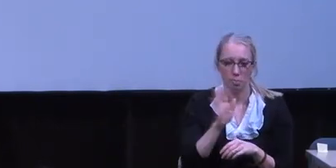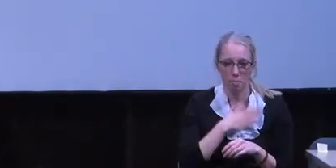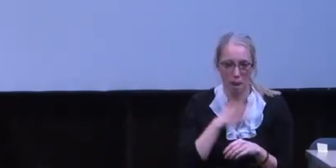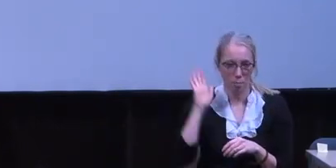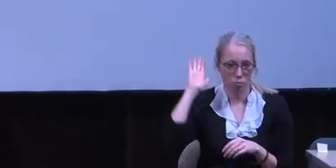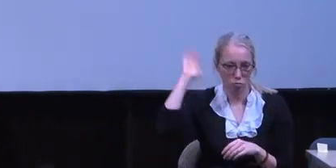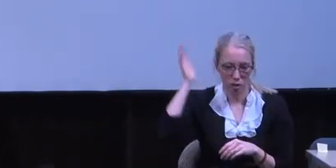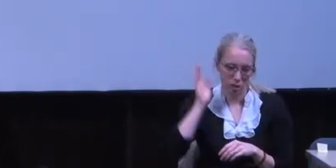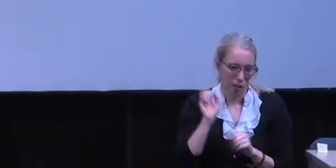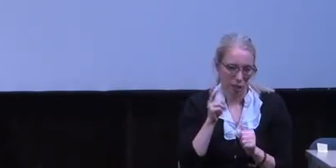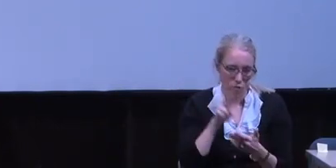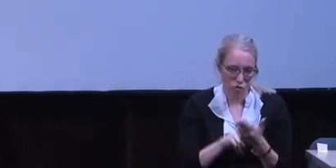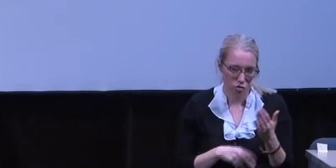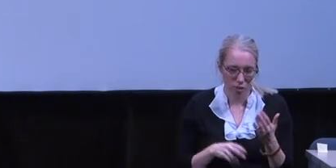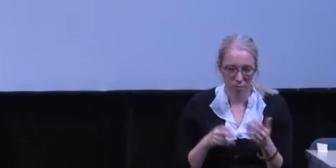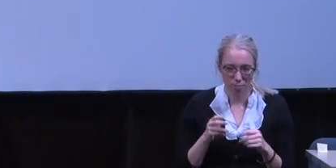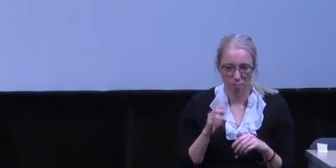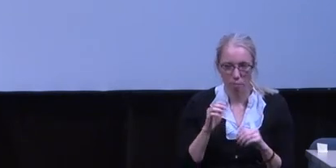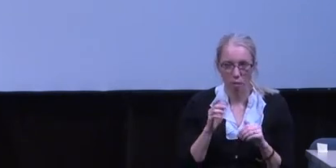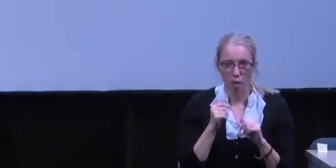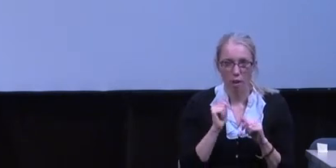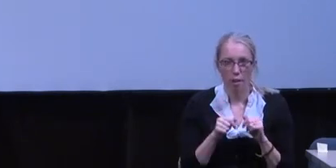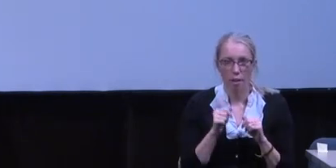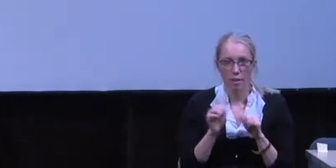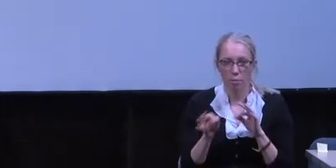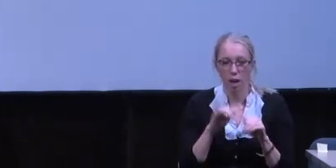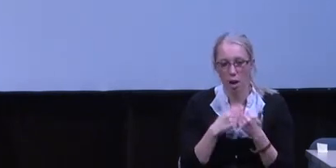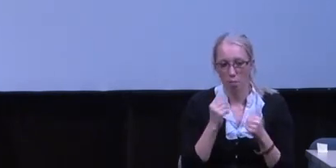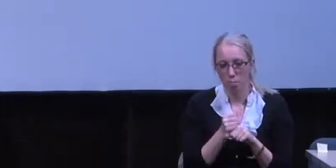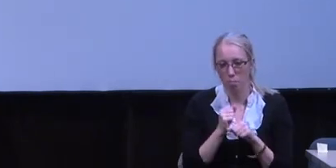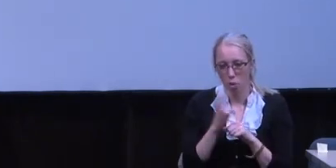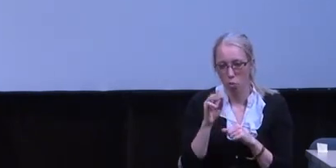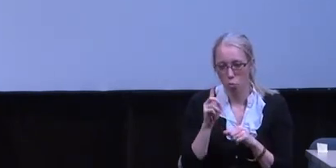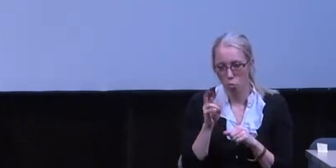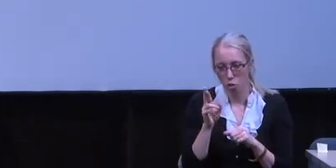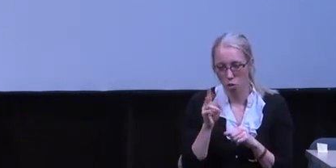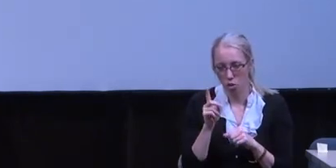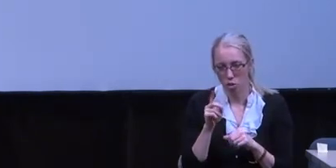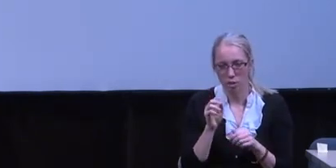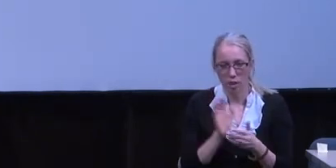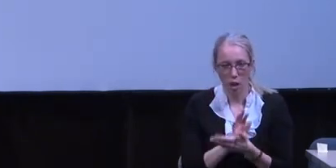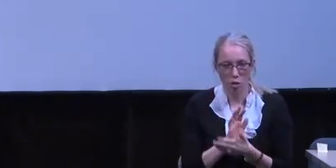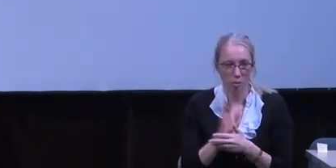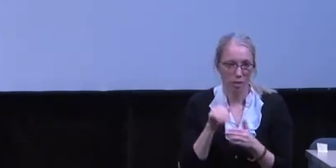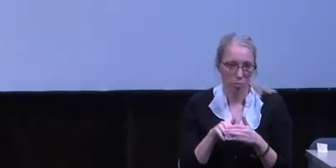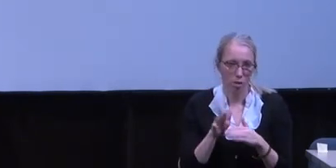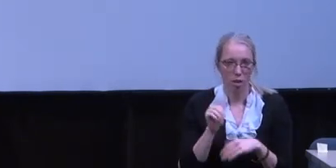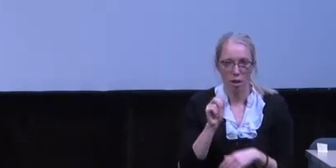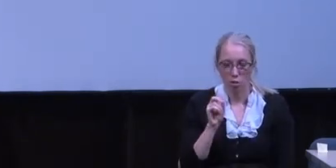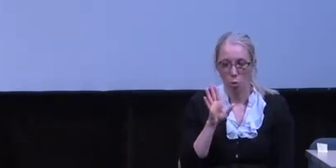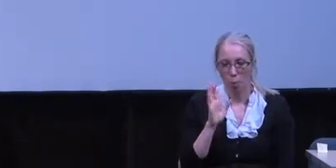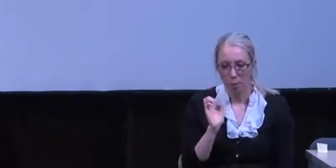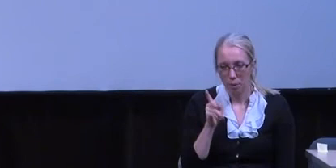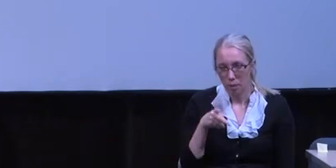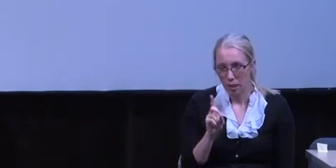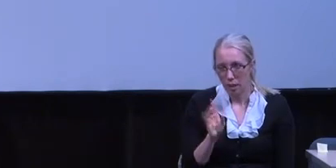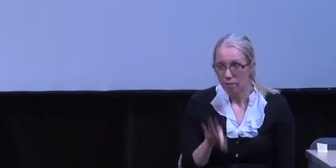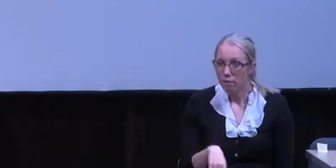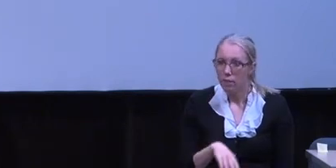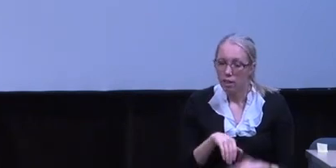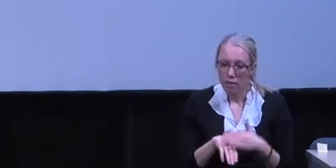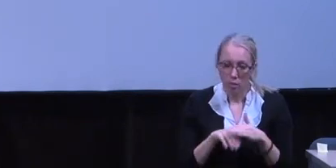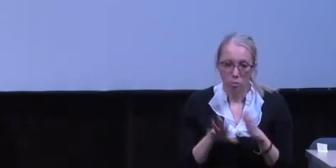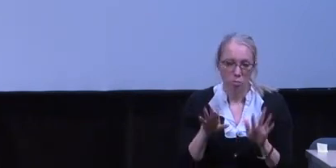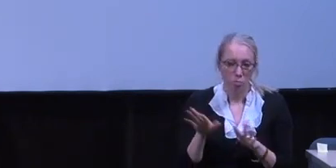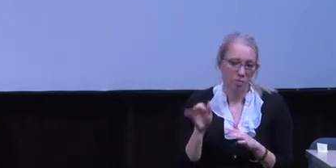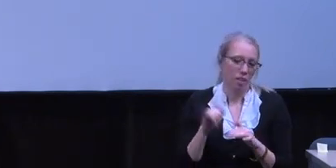through on how do I make my Word document accessible, how do I make an Adobe PDF accessible, and those types of